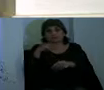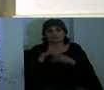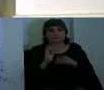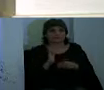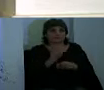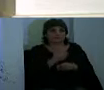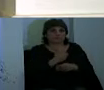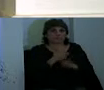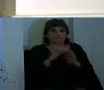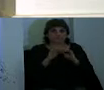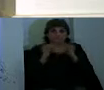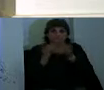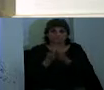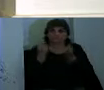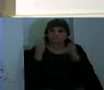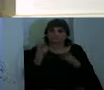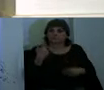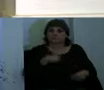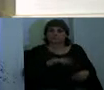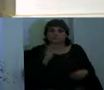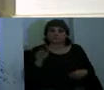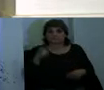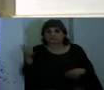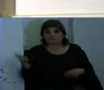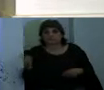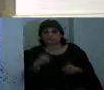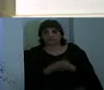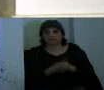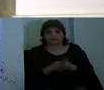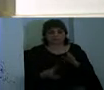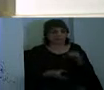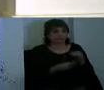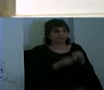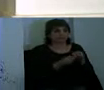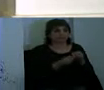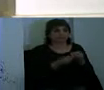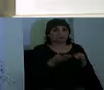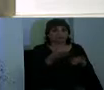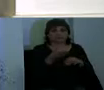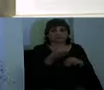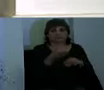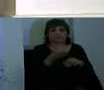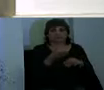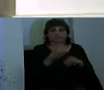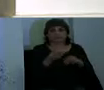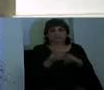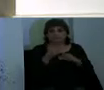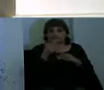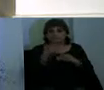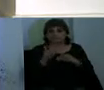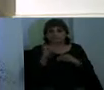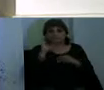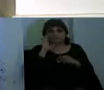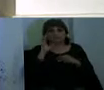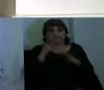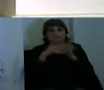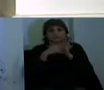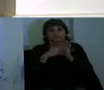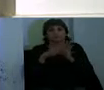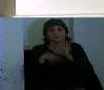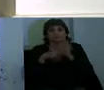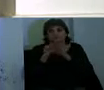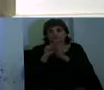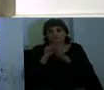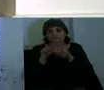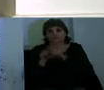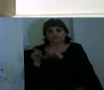to so many others." In addition, the following, we're going to play the video, thank you, as